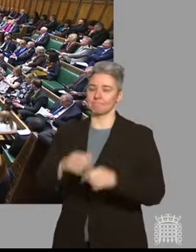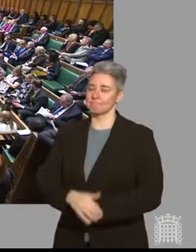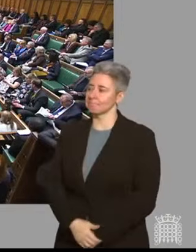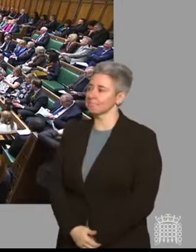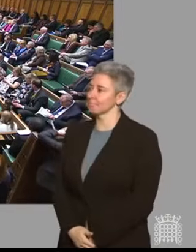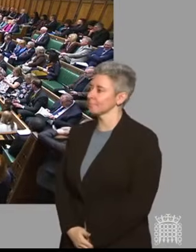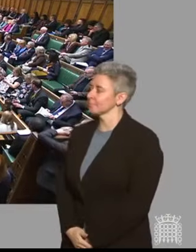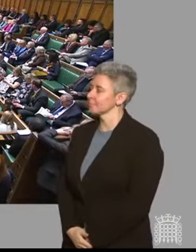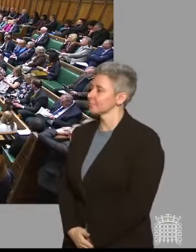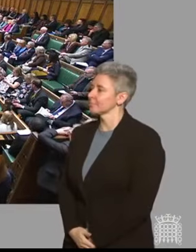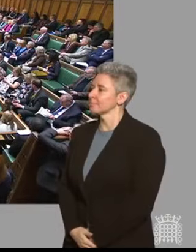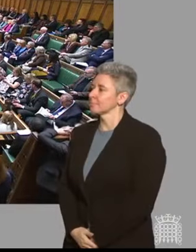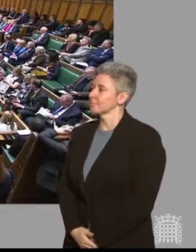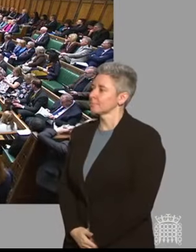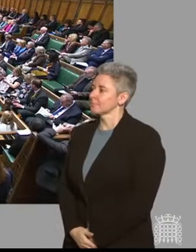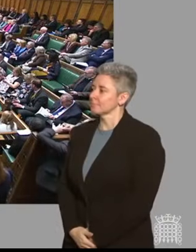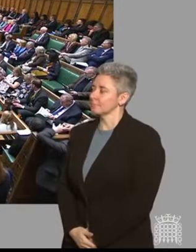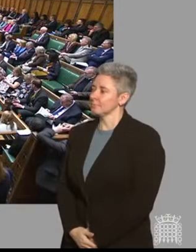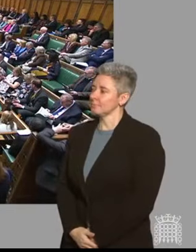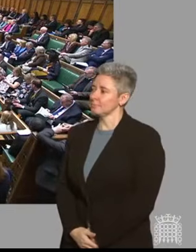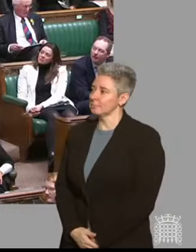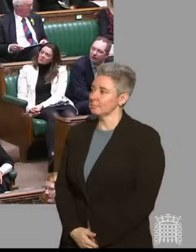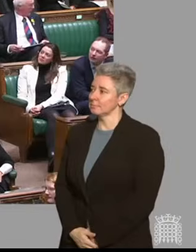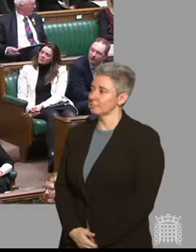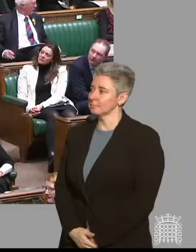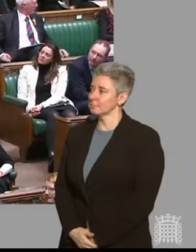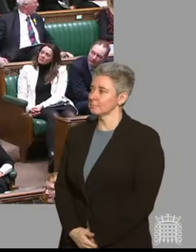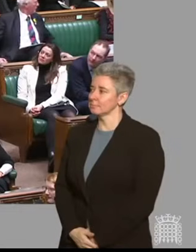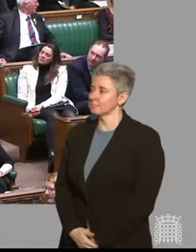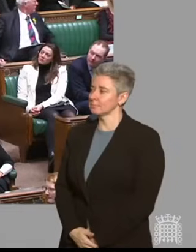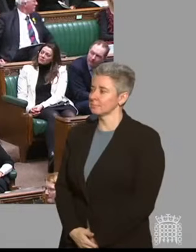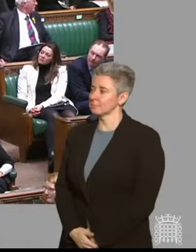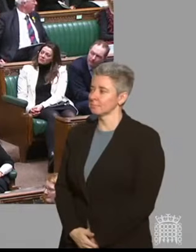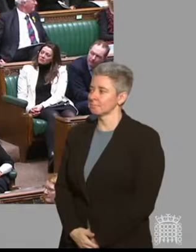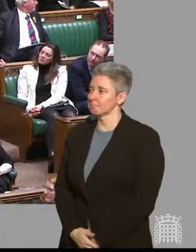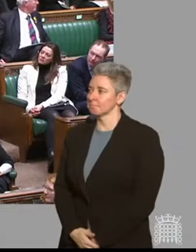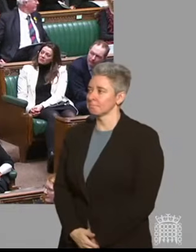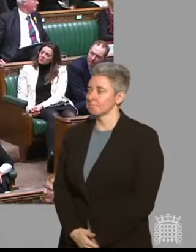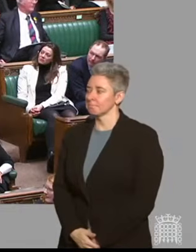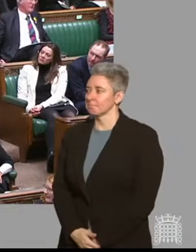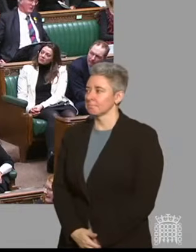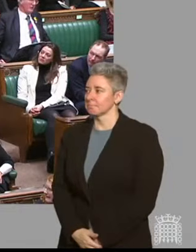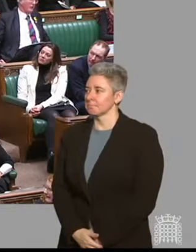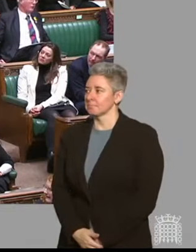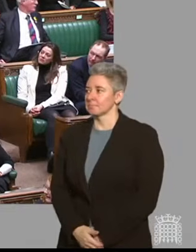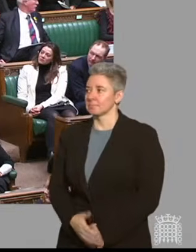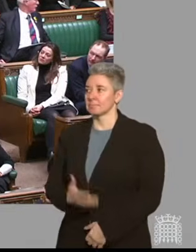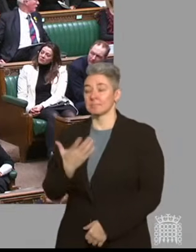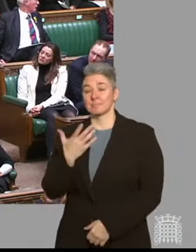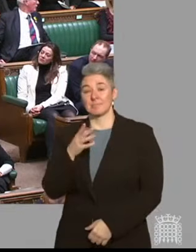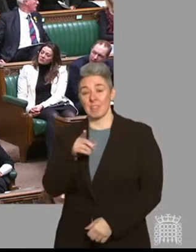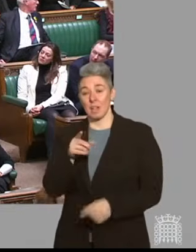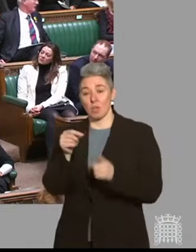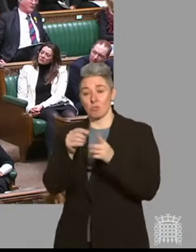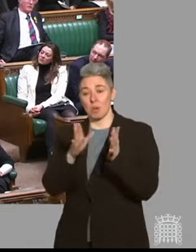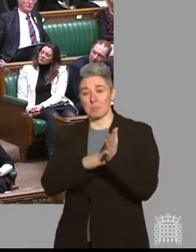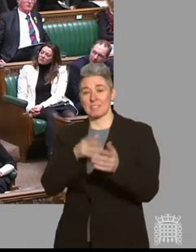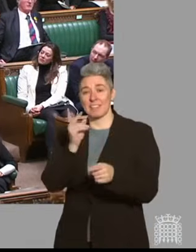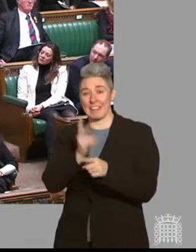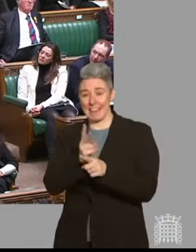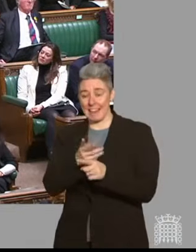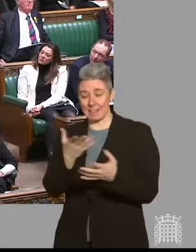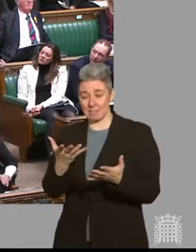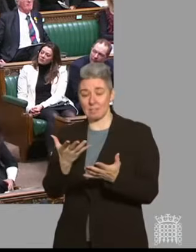Mr. Speaker, the Prime Minister has been at it again. In his answer to a previous question, he was boasting